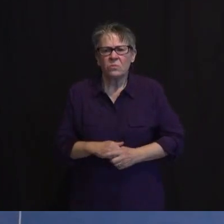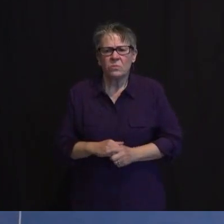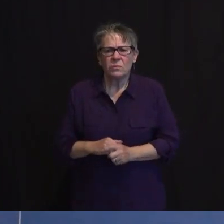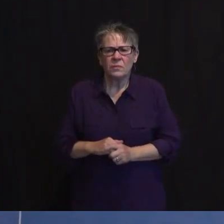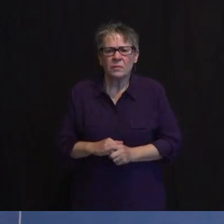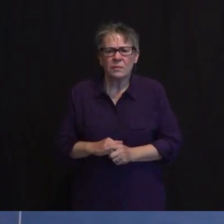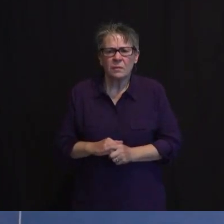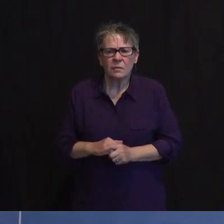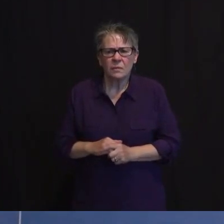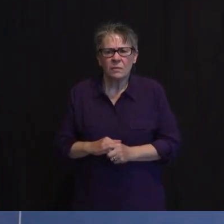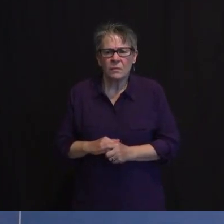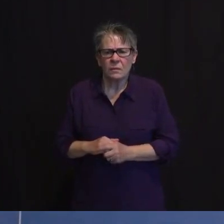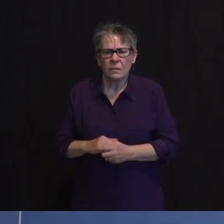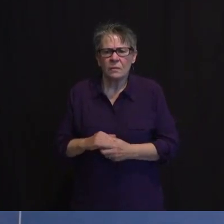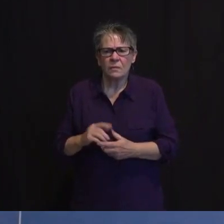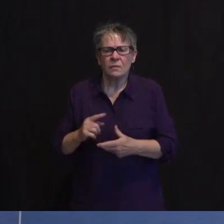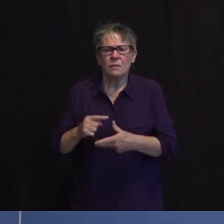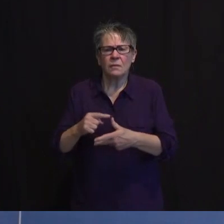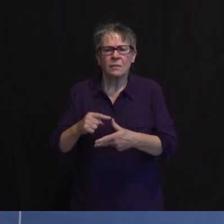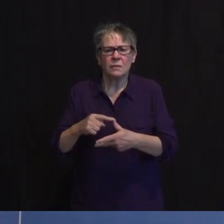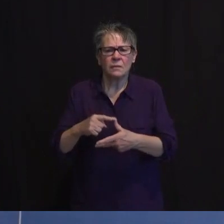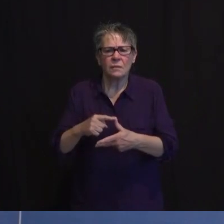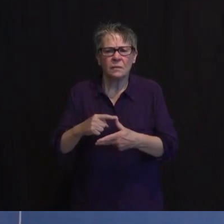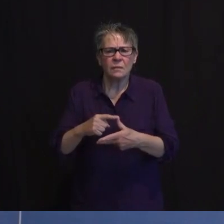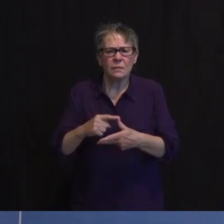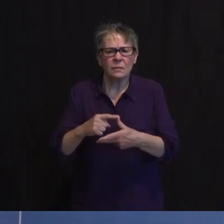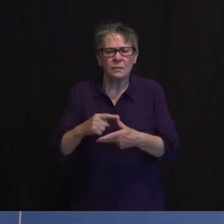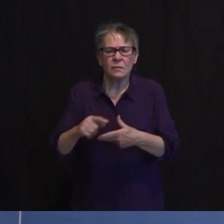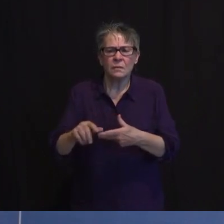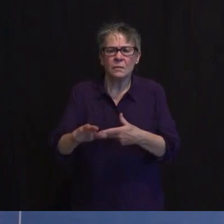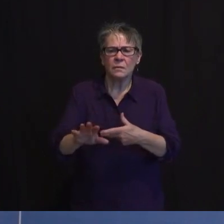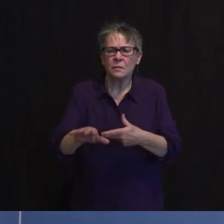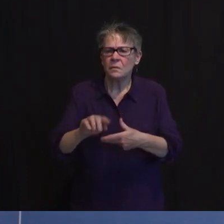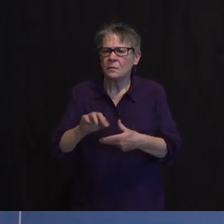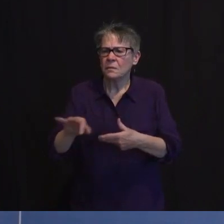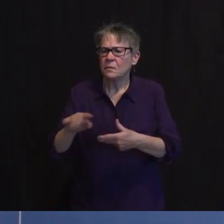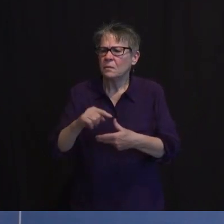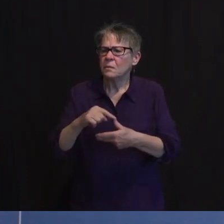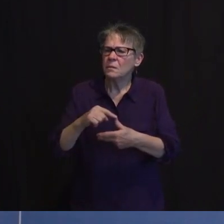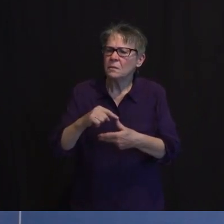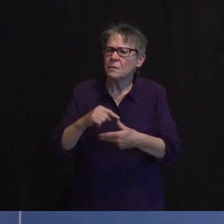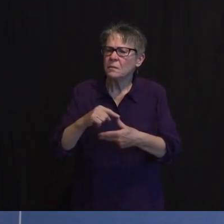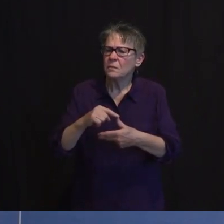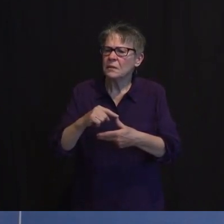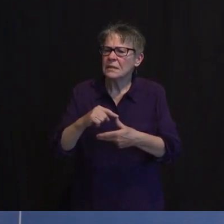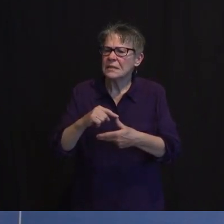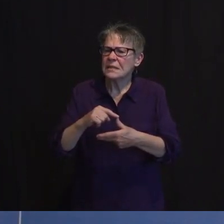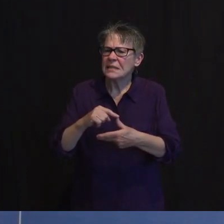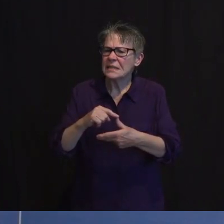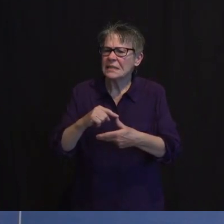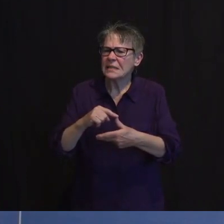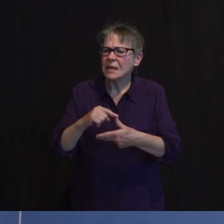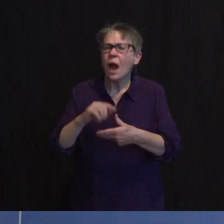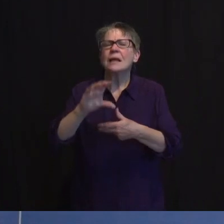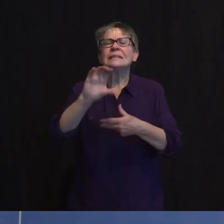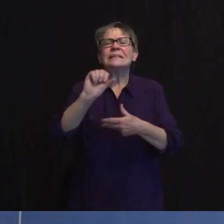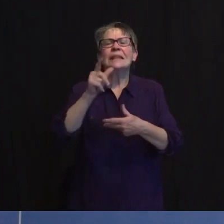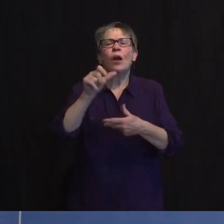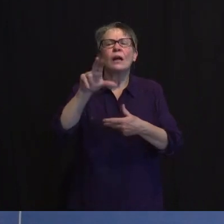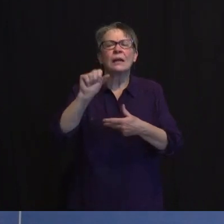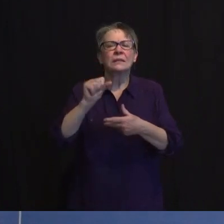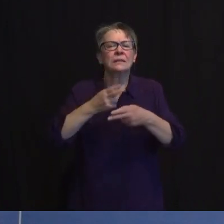of the day, we expect a total of 62 individuals in the field station. The Edison site